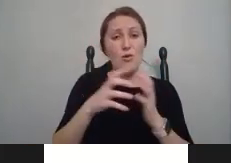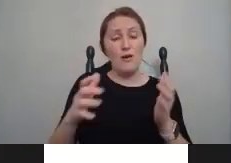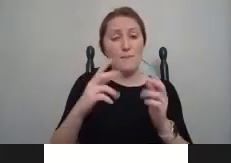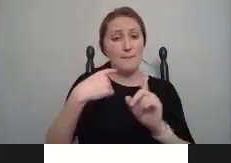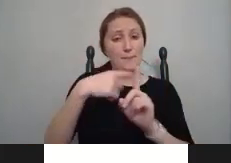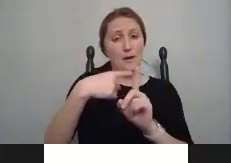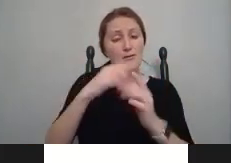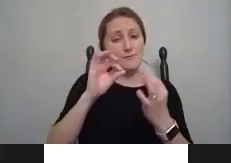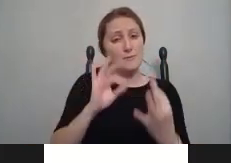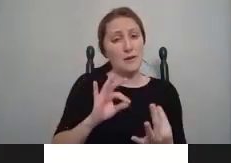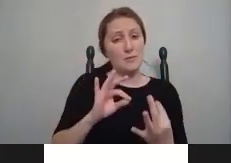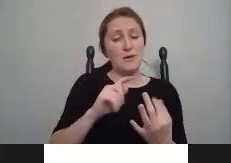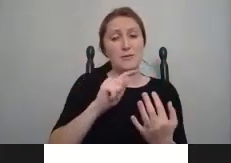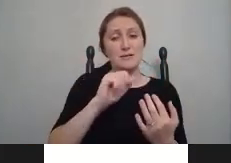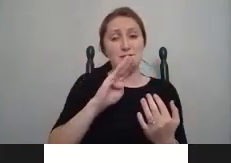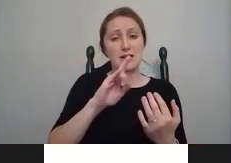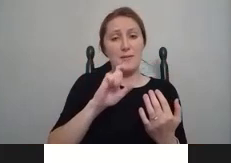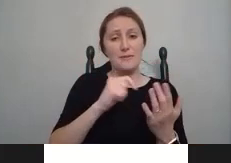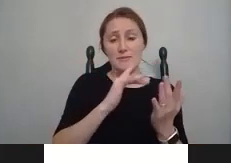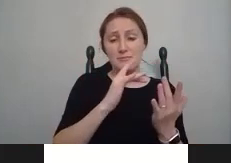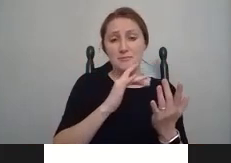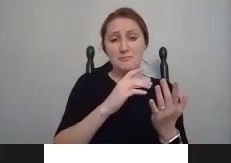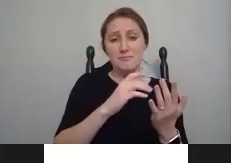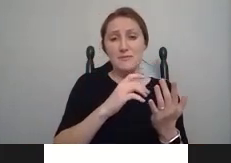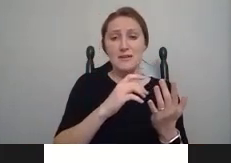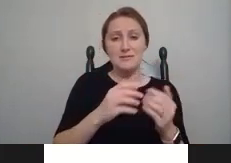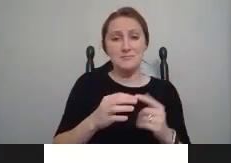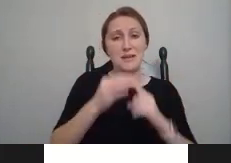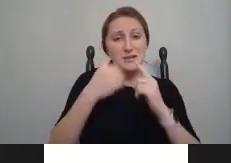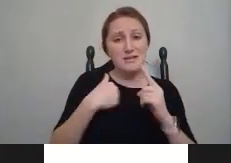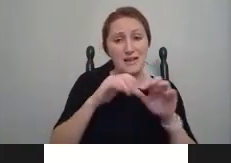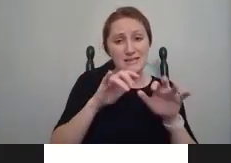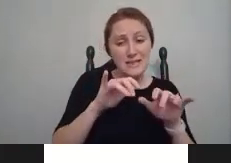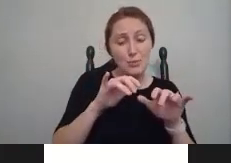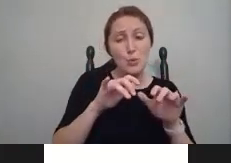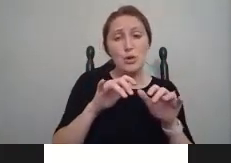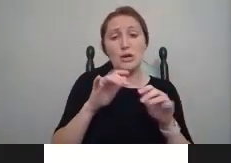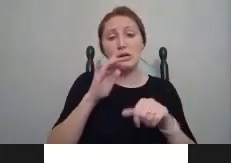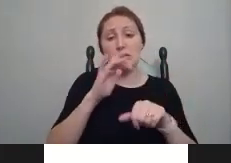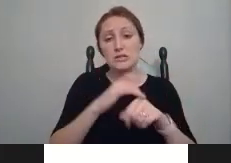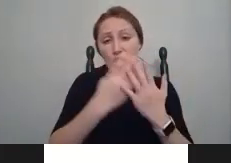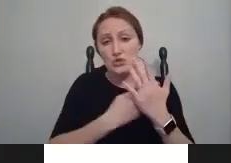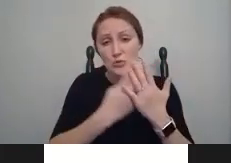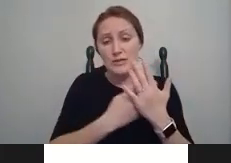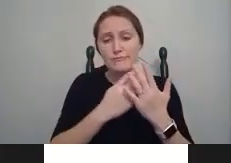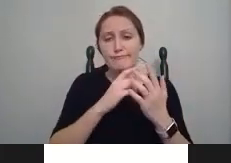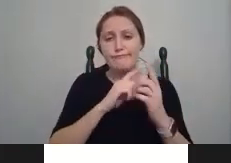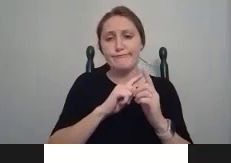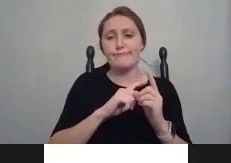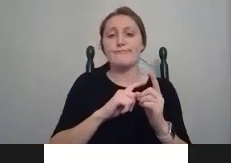as well, especially because it has a keyboard, it has a touch screen, so I think they